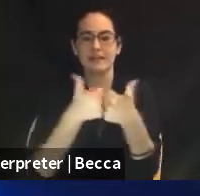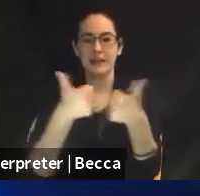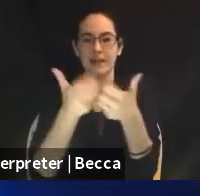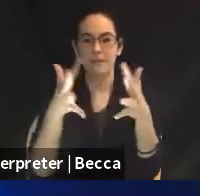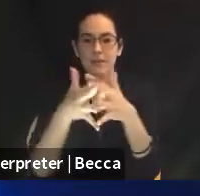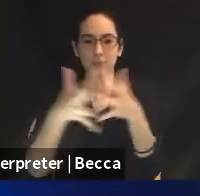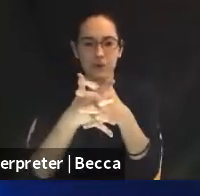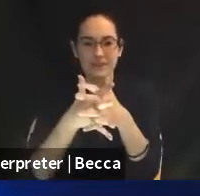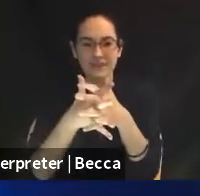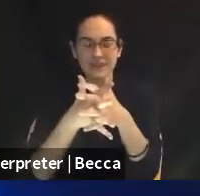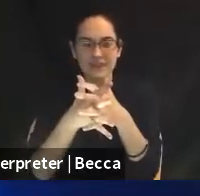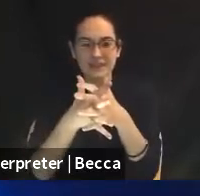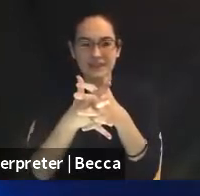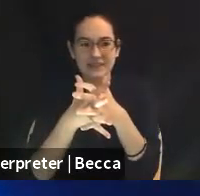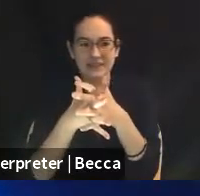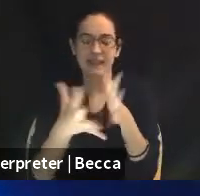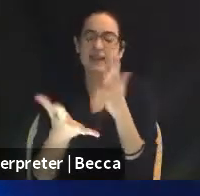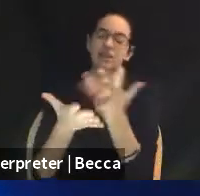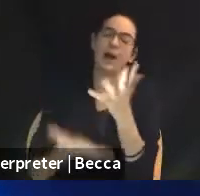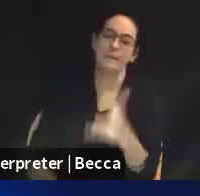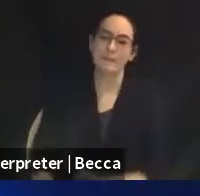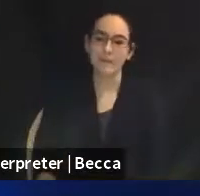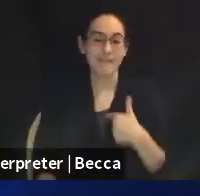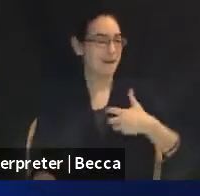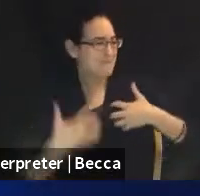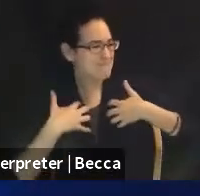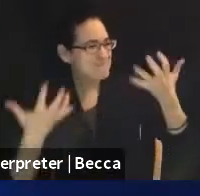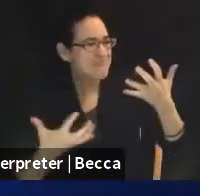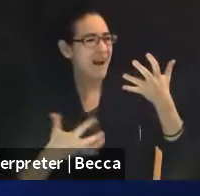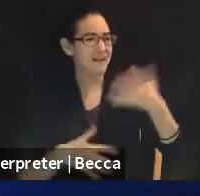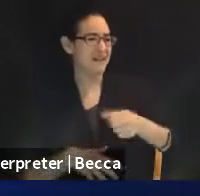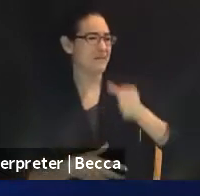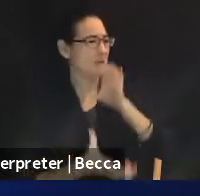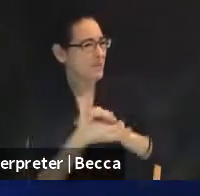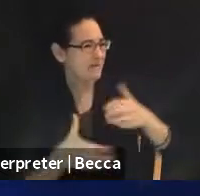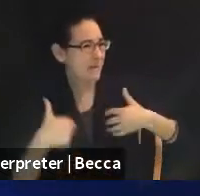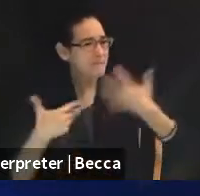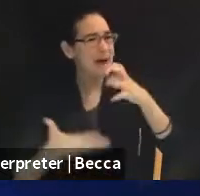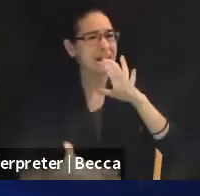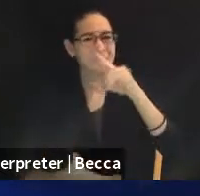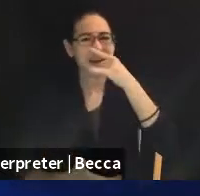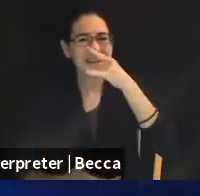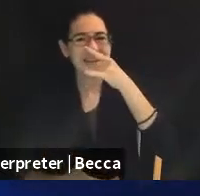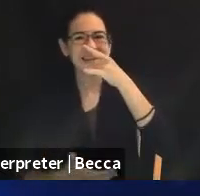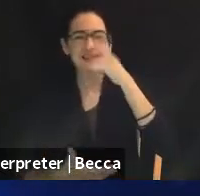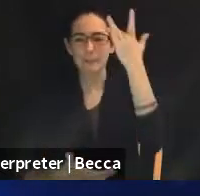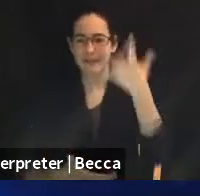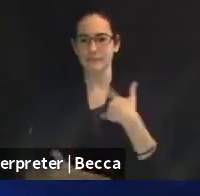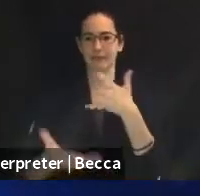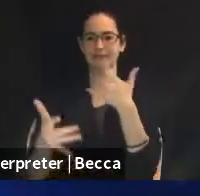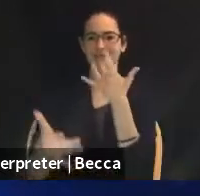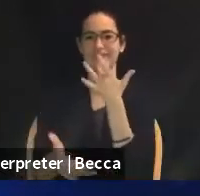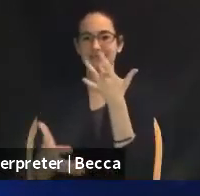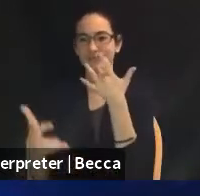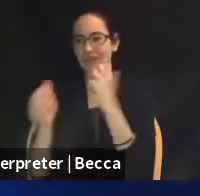it together, Carlos. I'm mad at my wife, I'm mad at my children, I'm giving them the silent treatment because my favorite team lost, and